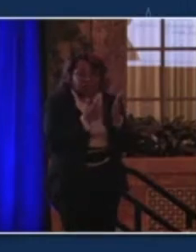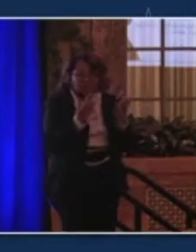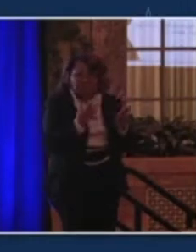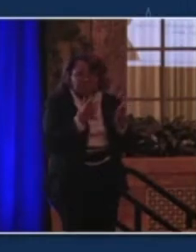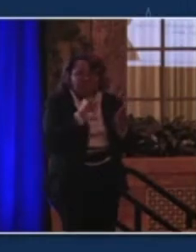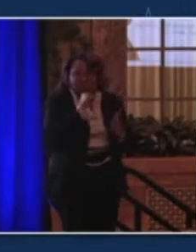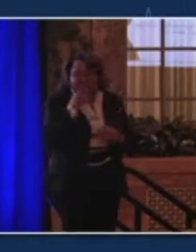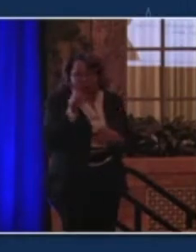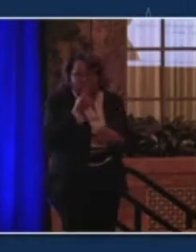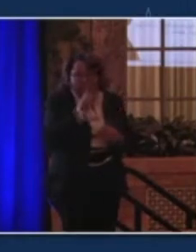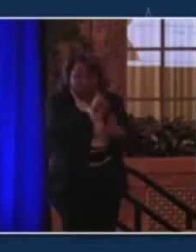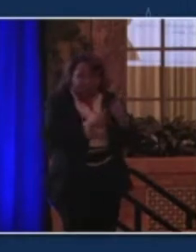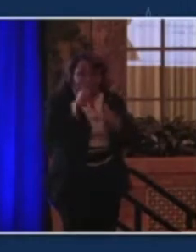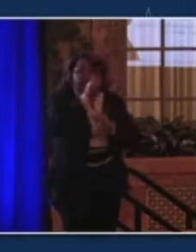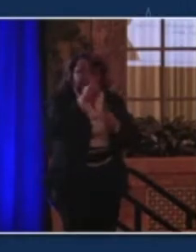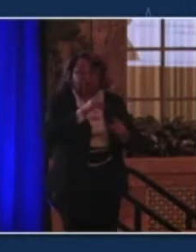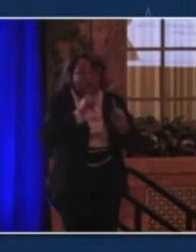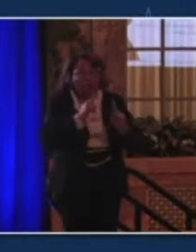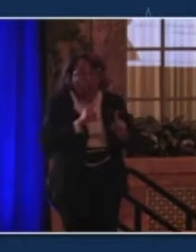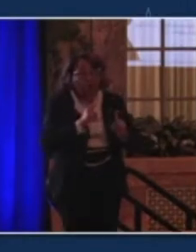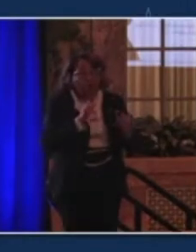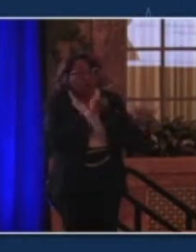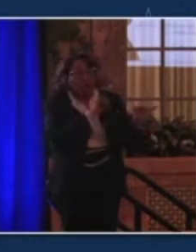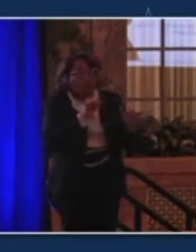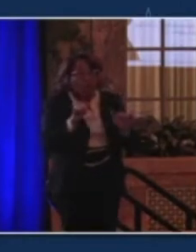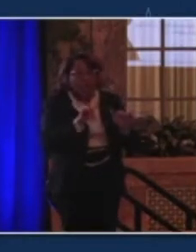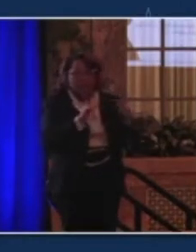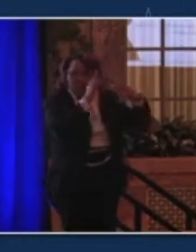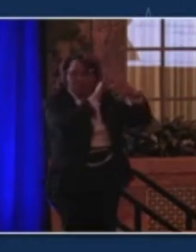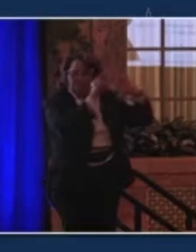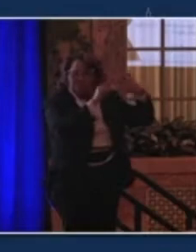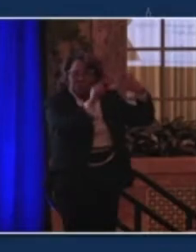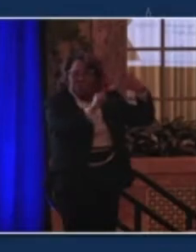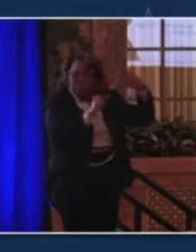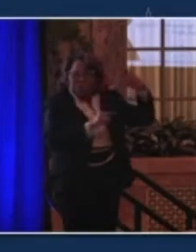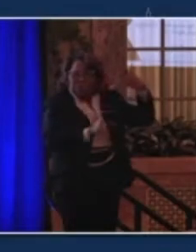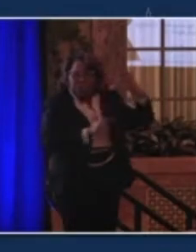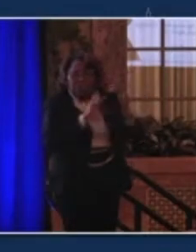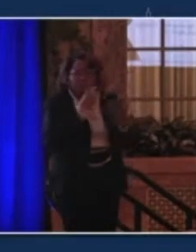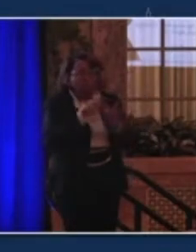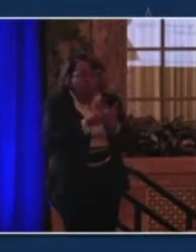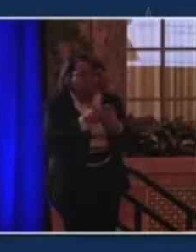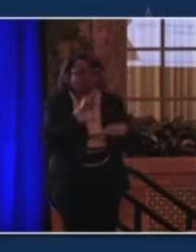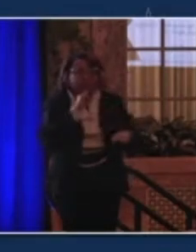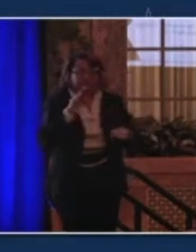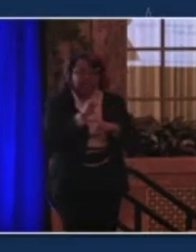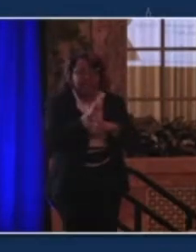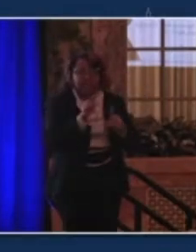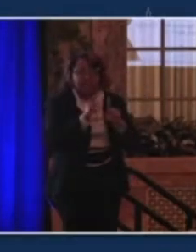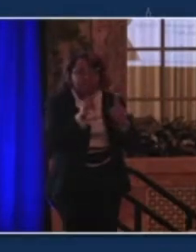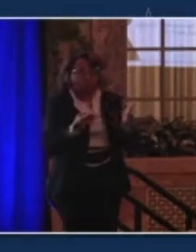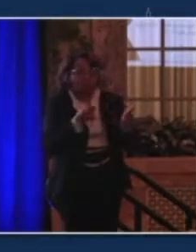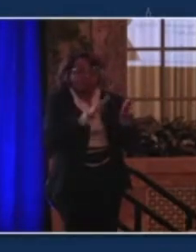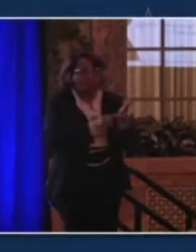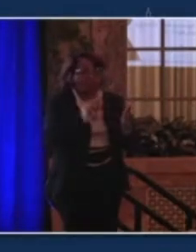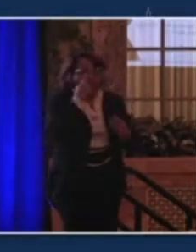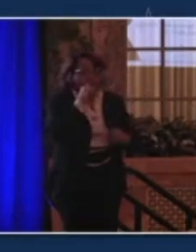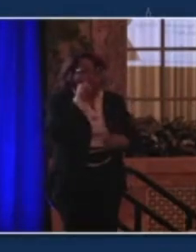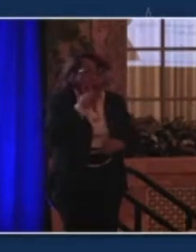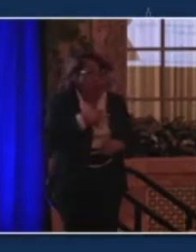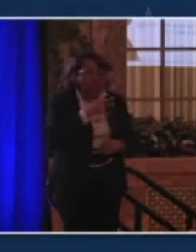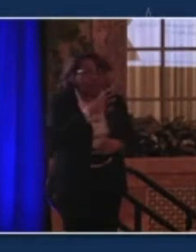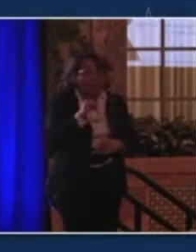executive order, as well as numerous programs and initiatives dedicated to contracting for women